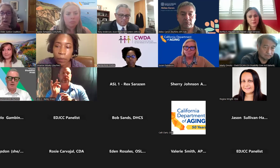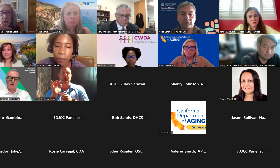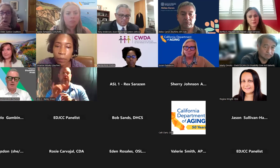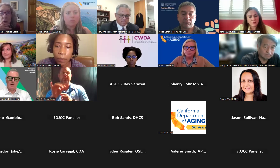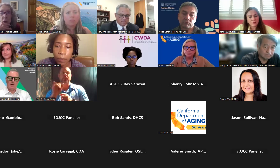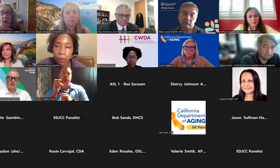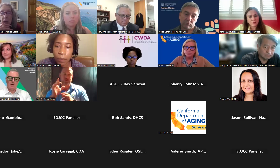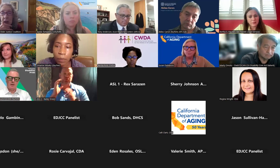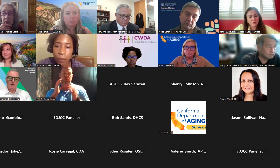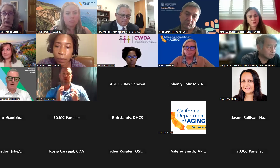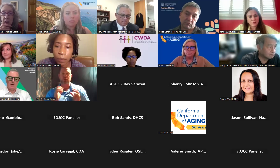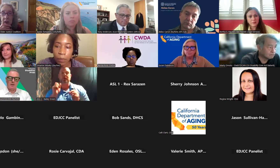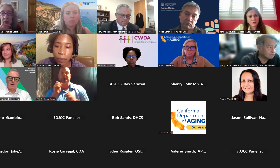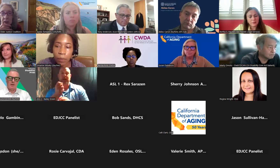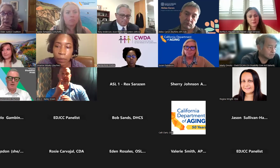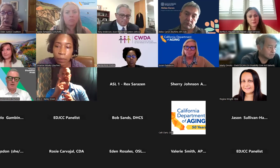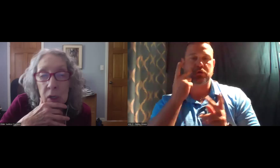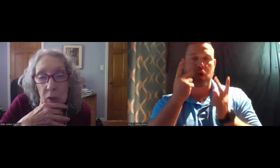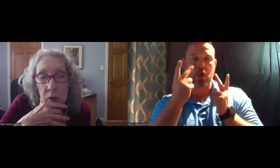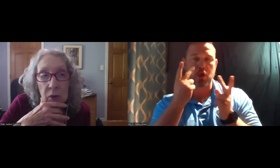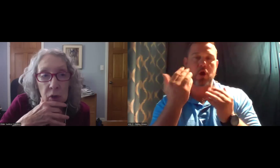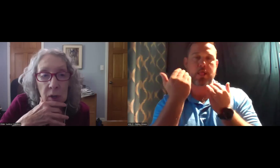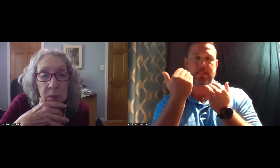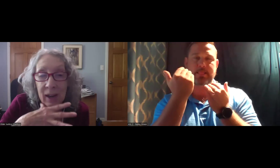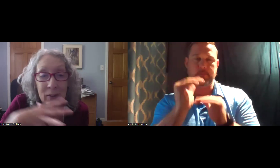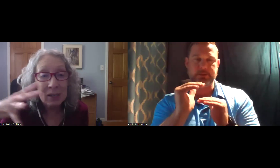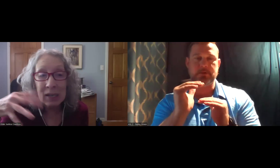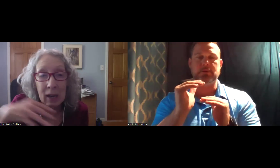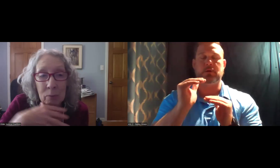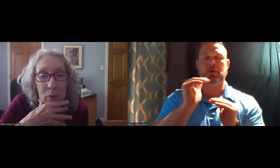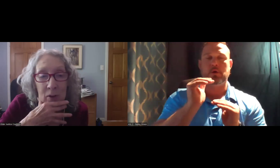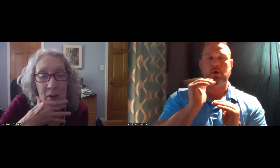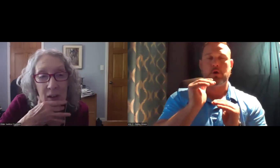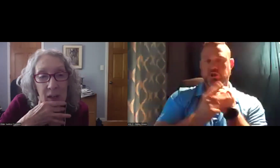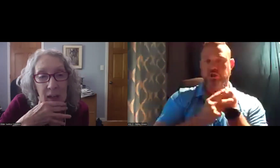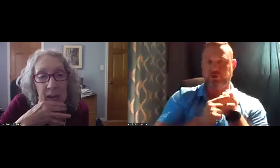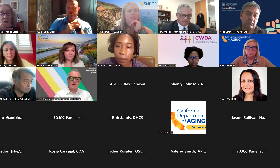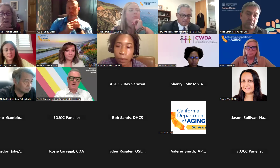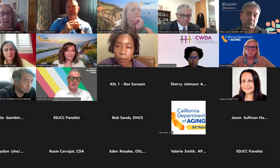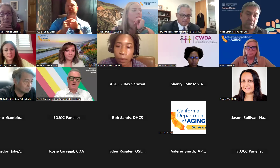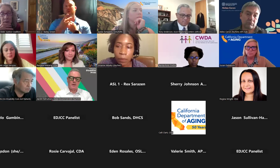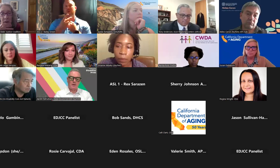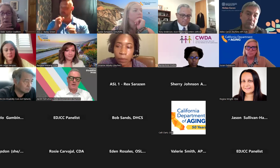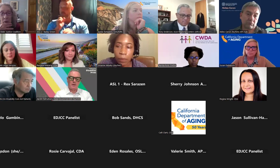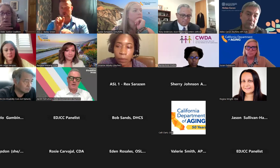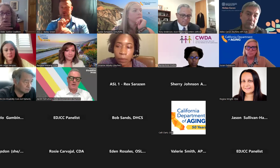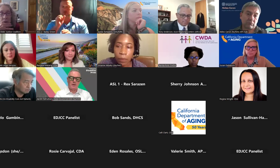has asked us to look at limited conservatorships. And I have to say, I've worked in aging and have